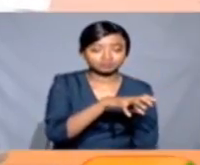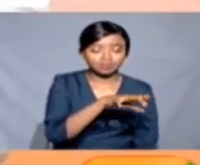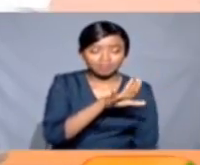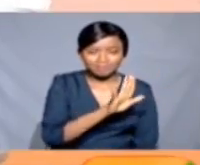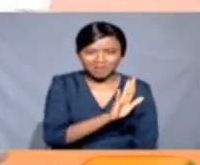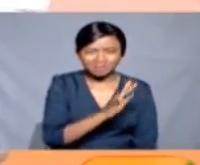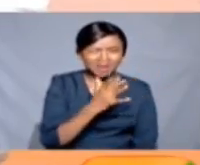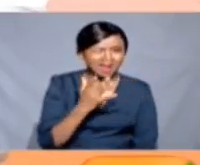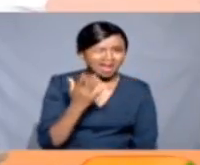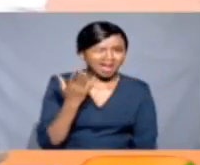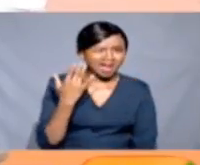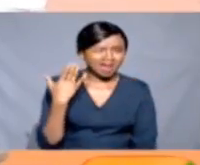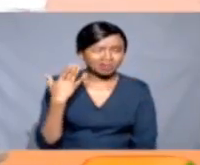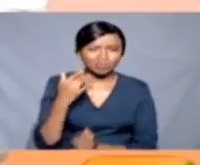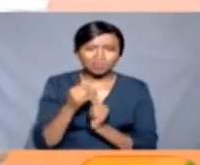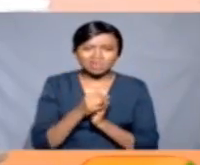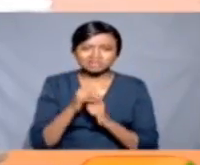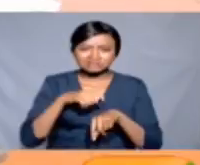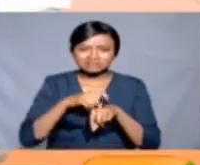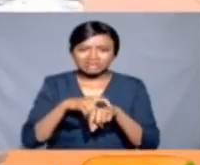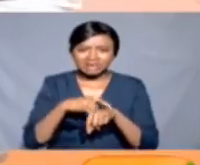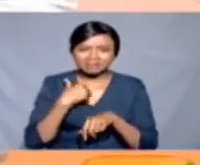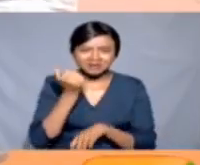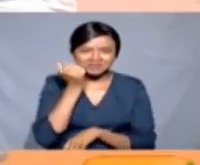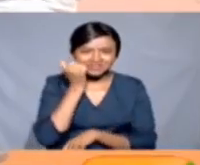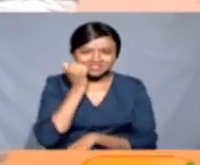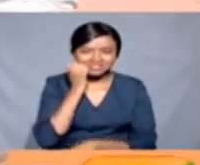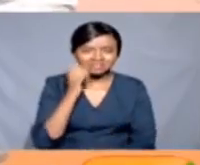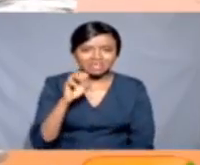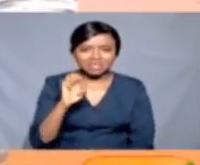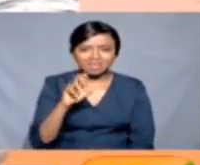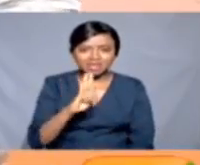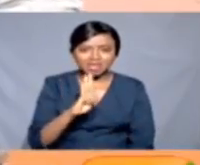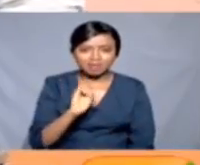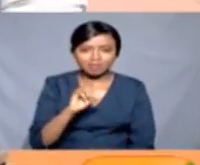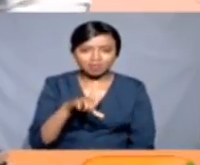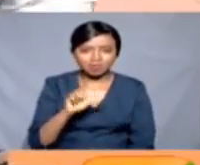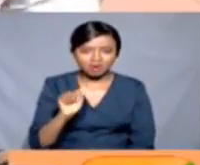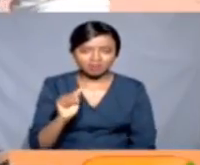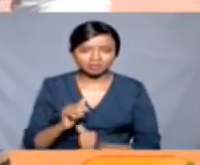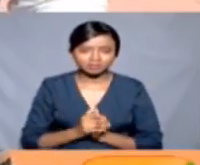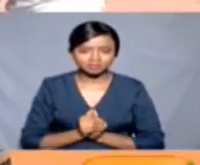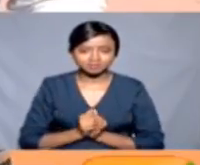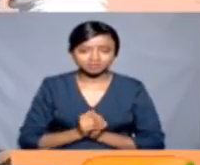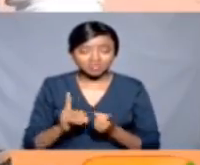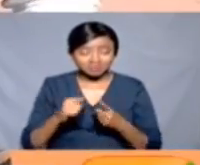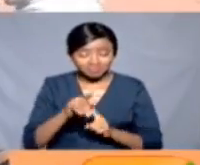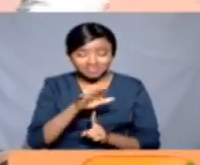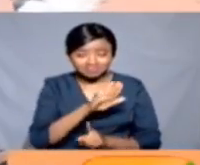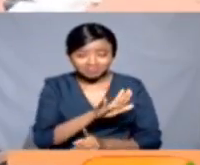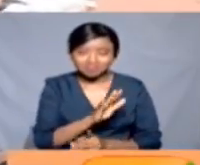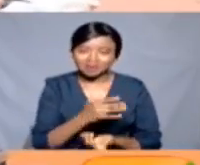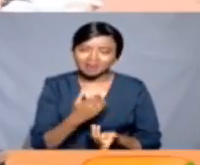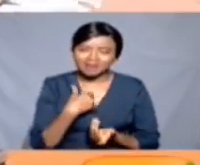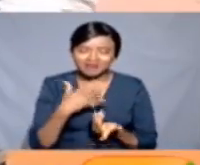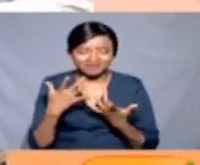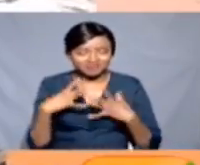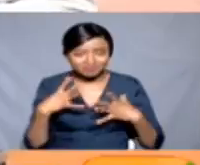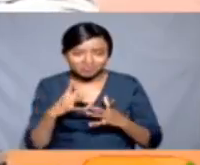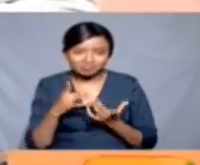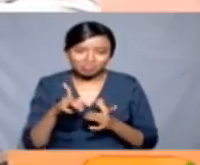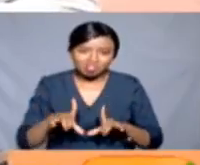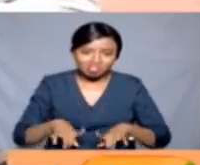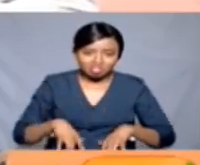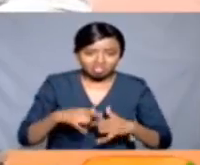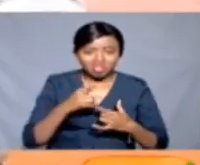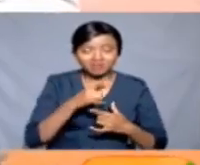time of its 10th and worst outbreak of the Ebola virus. But the D.R.C. is still teeming with life, and Aline